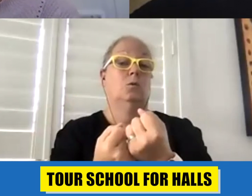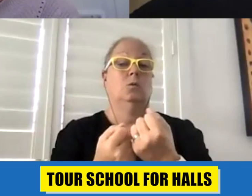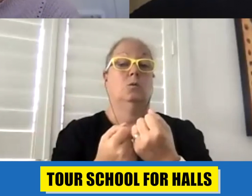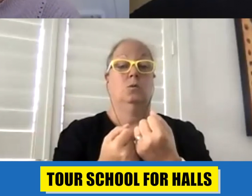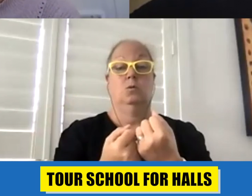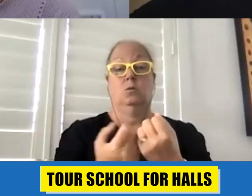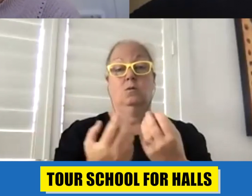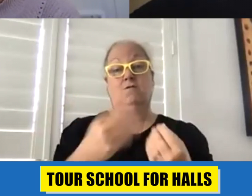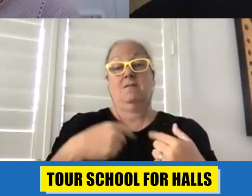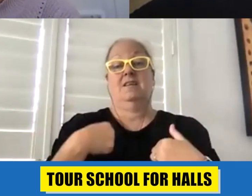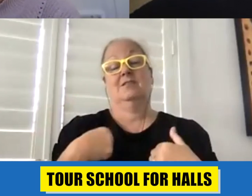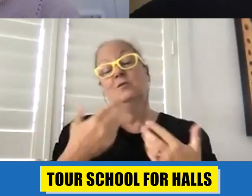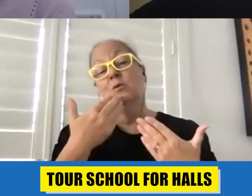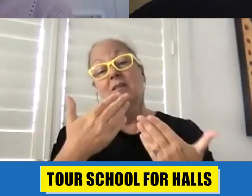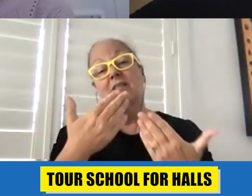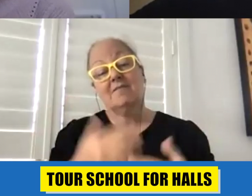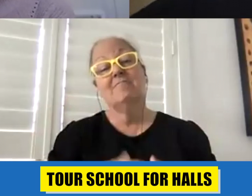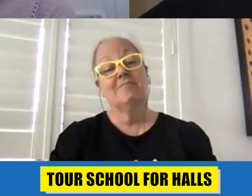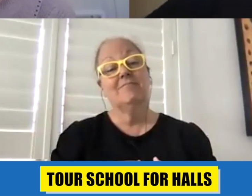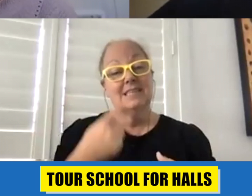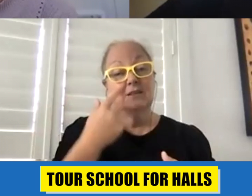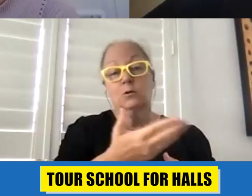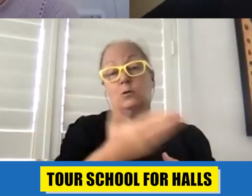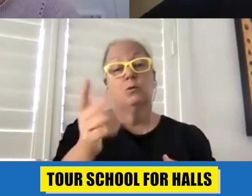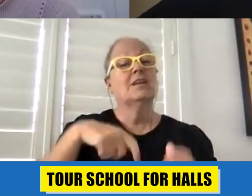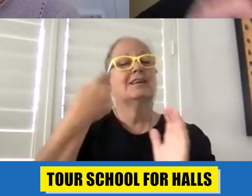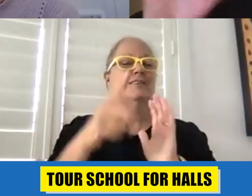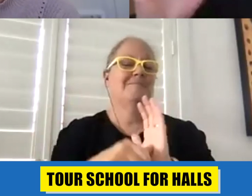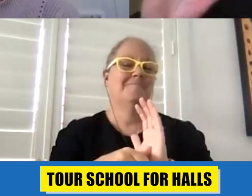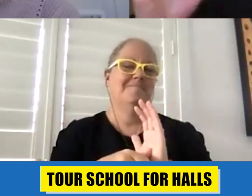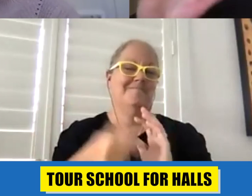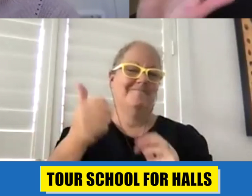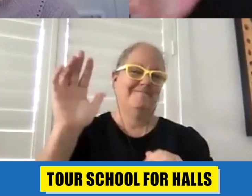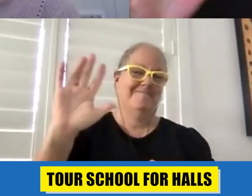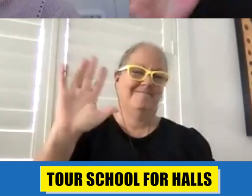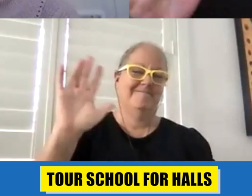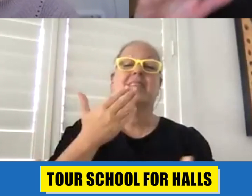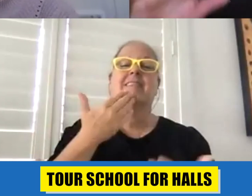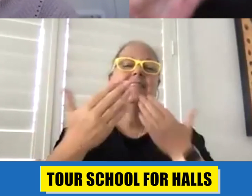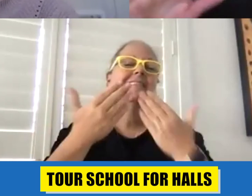Thank you all for joining us, and we'll see you again next time.